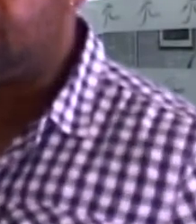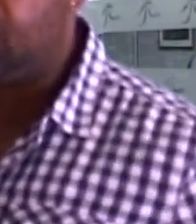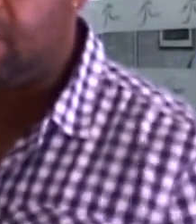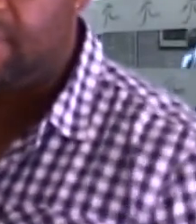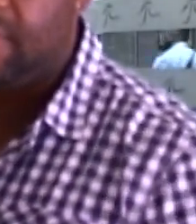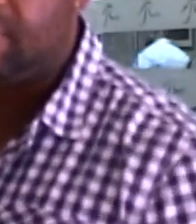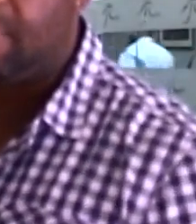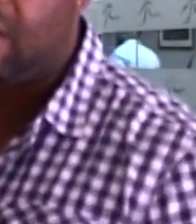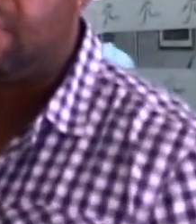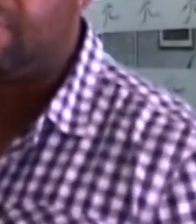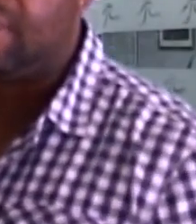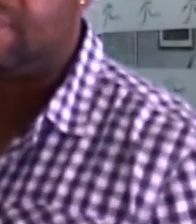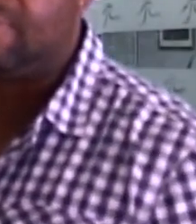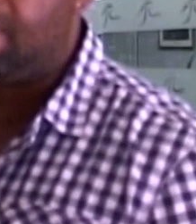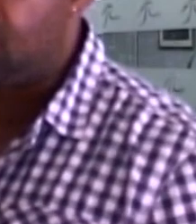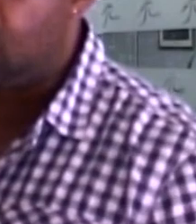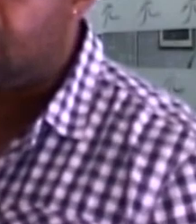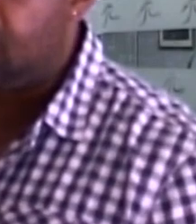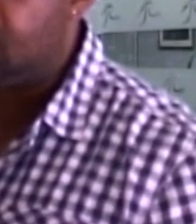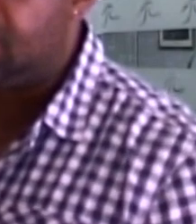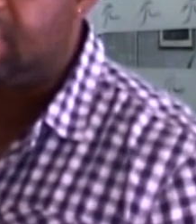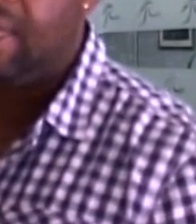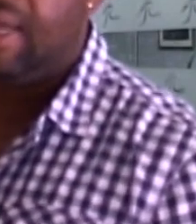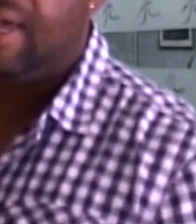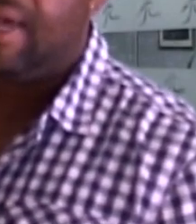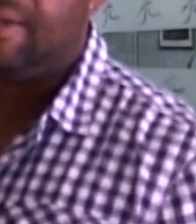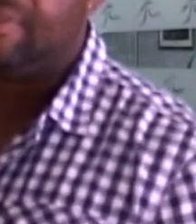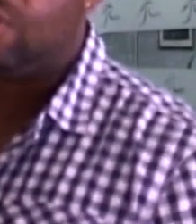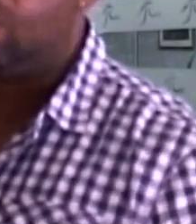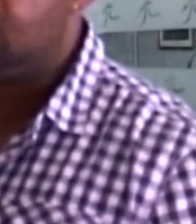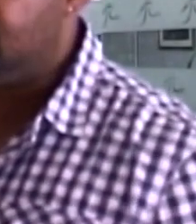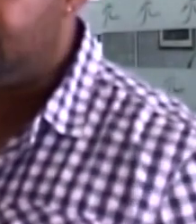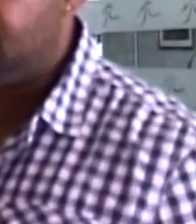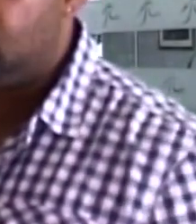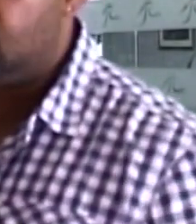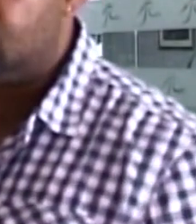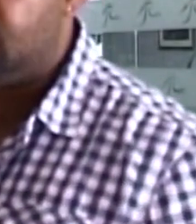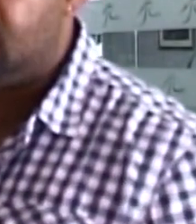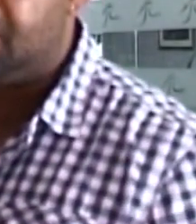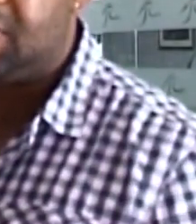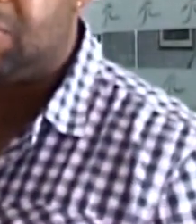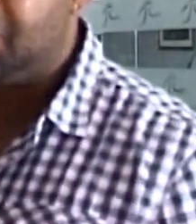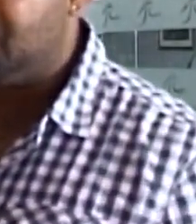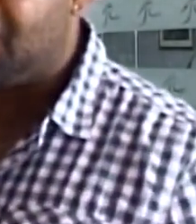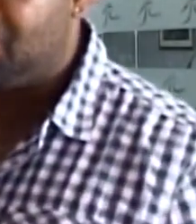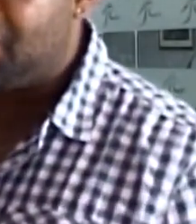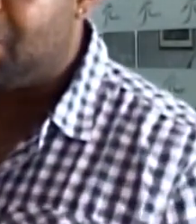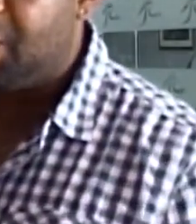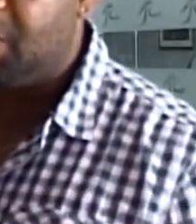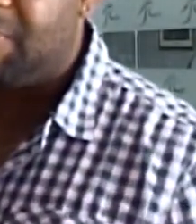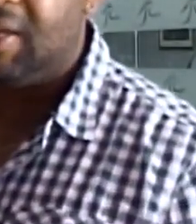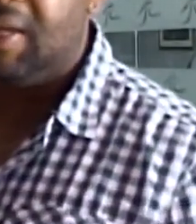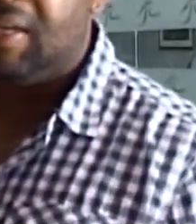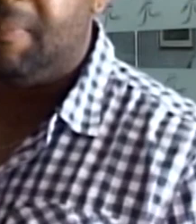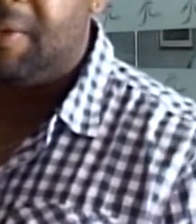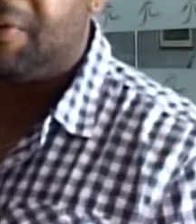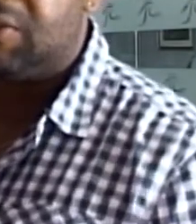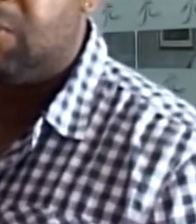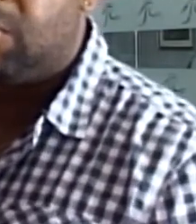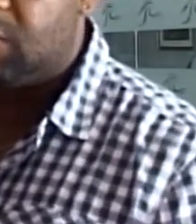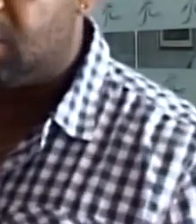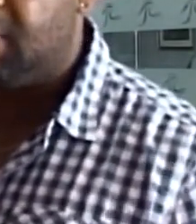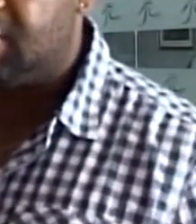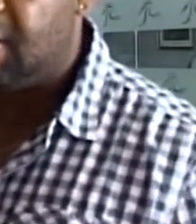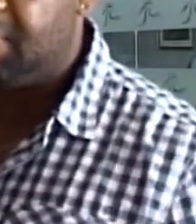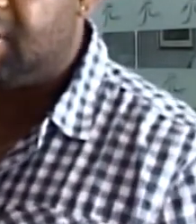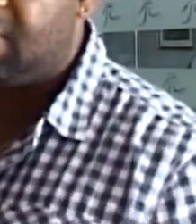have Sean Lane, who did some artwork for us, my brother Ramon Eastman. It's a whole team of people who are trying to help us. So many people I can't remember right now, but the main person